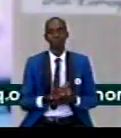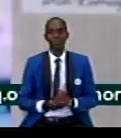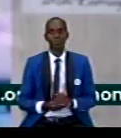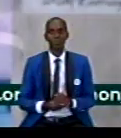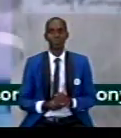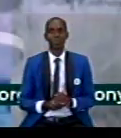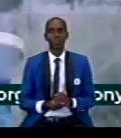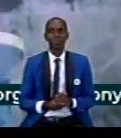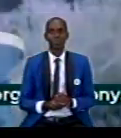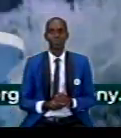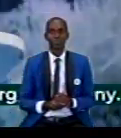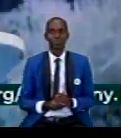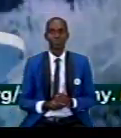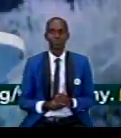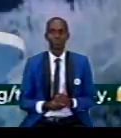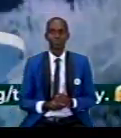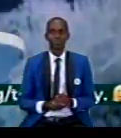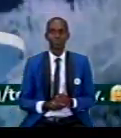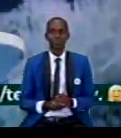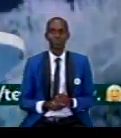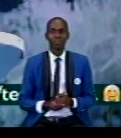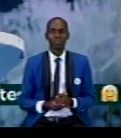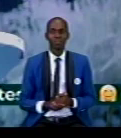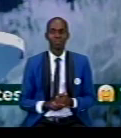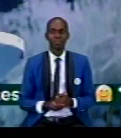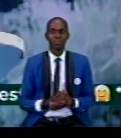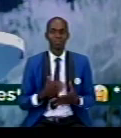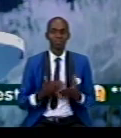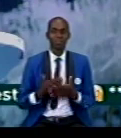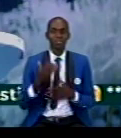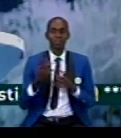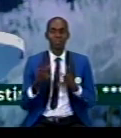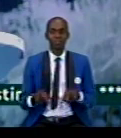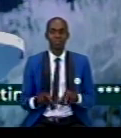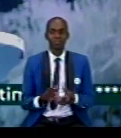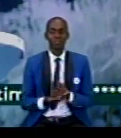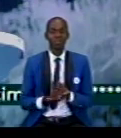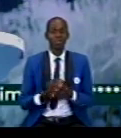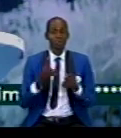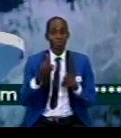testifier, please. Keep on checking yourself because God is working.